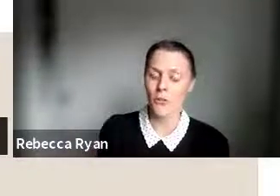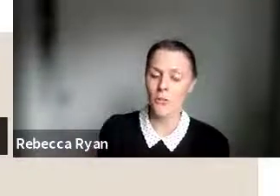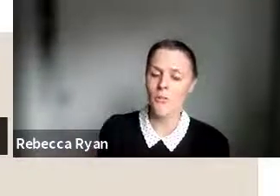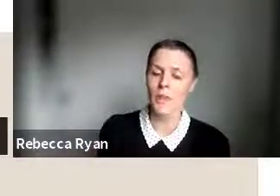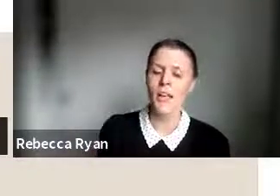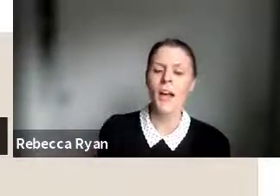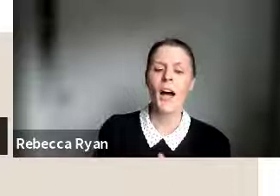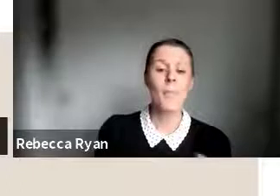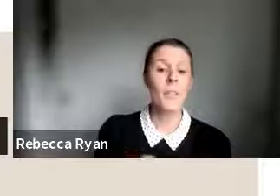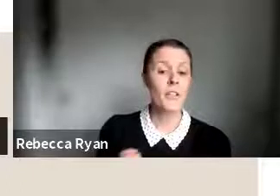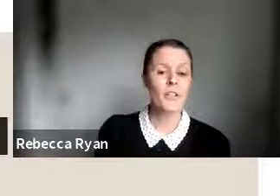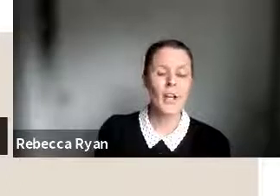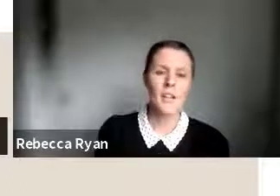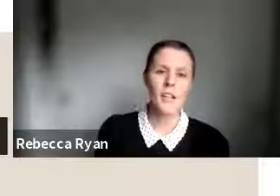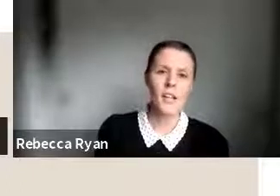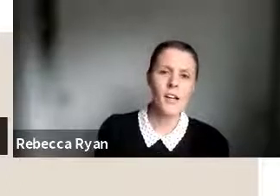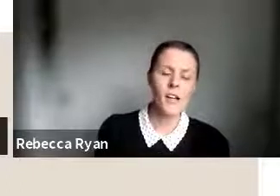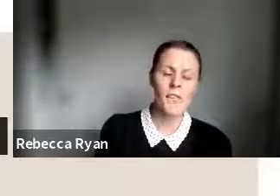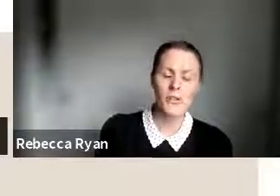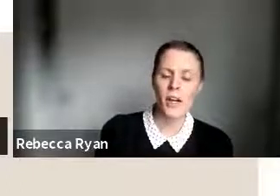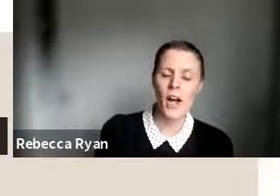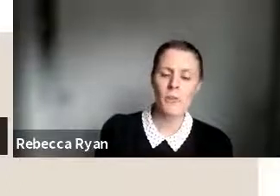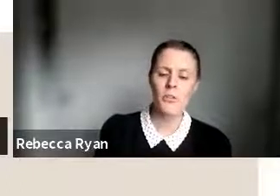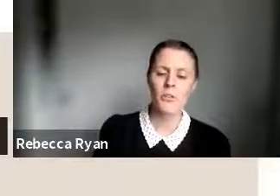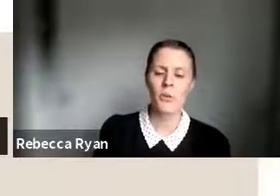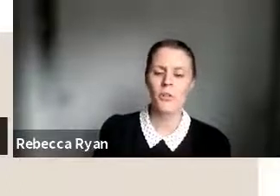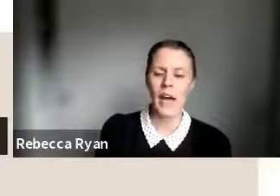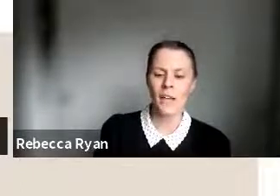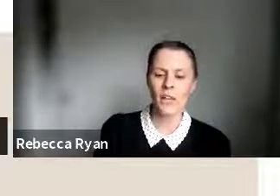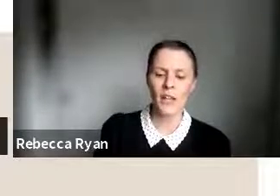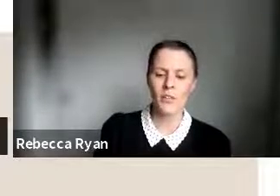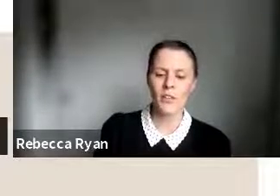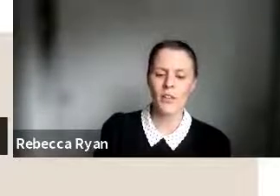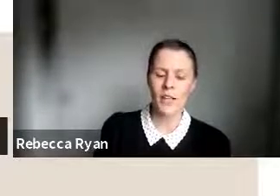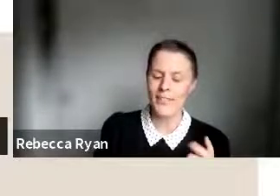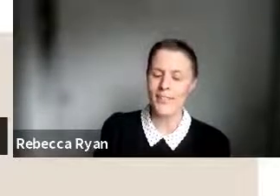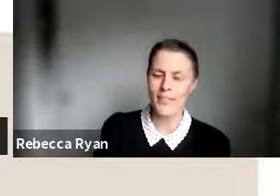as possible. myturn.ca.gov is a great option. So is